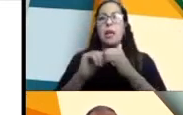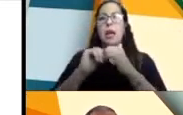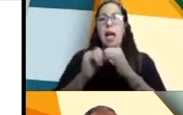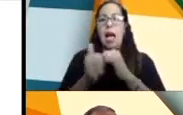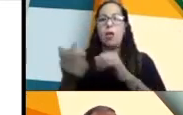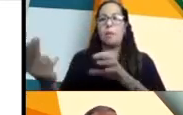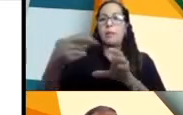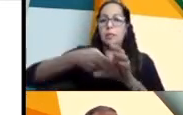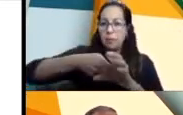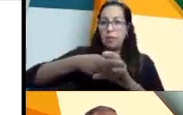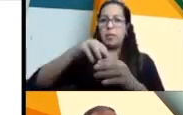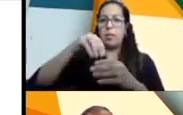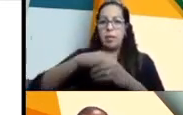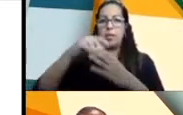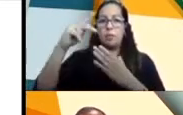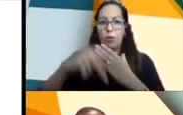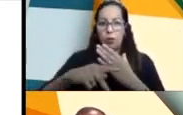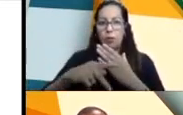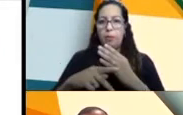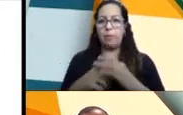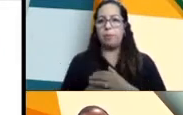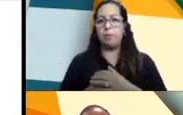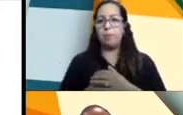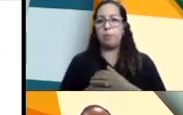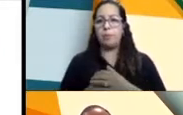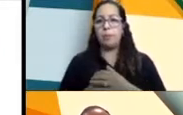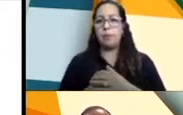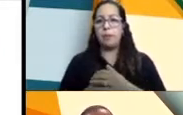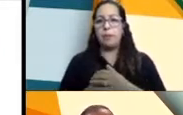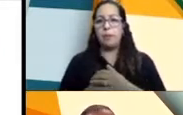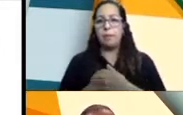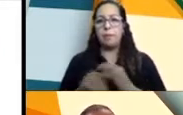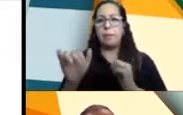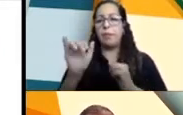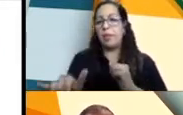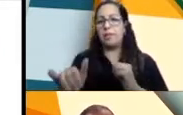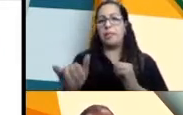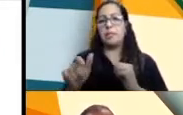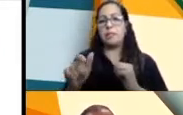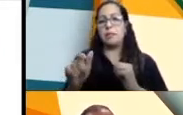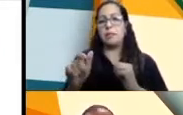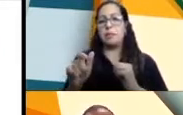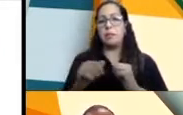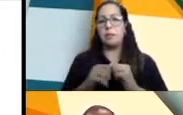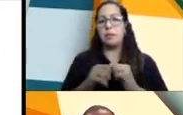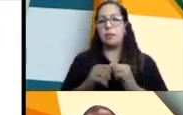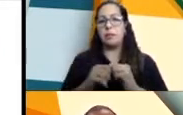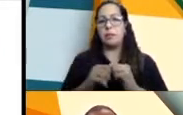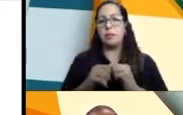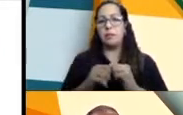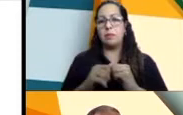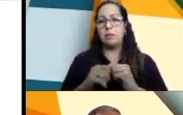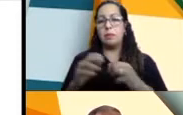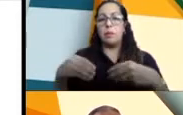participating in the program. And that step will basically end up with a